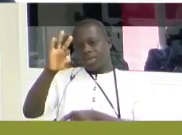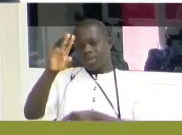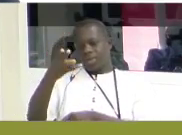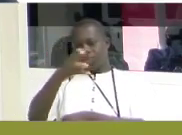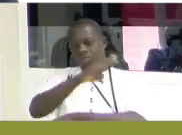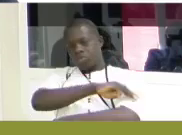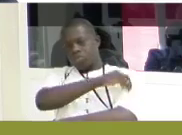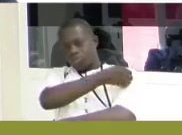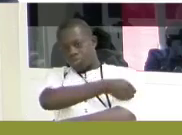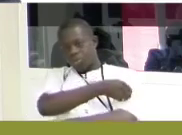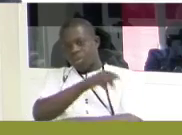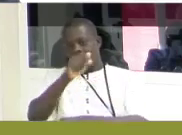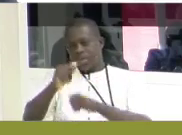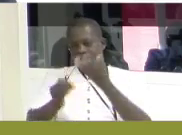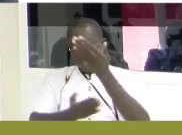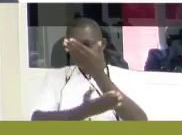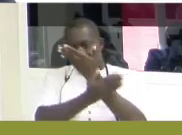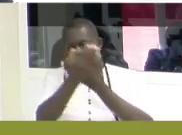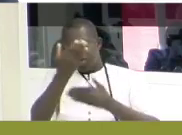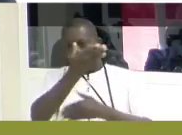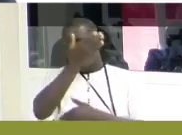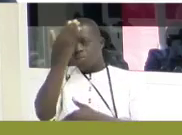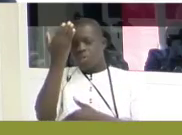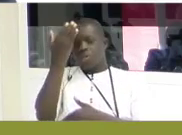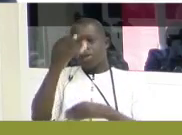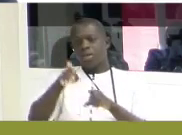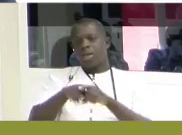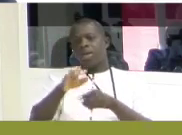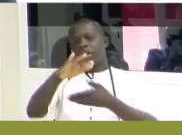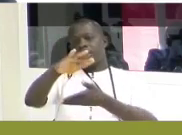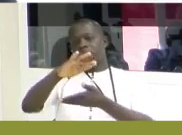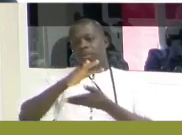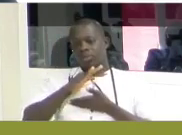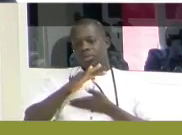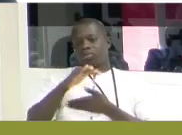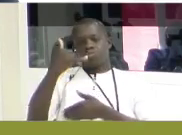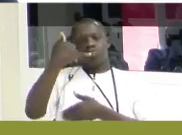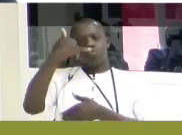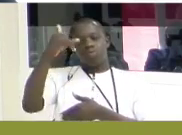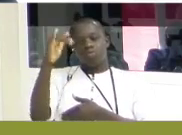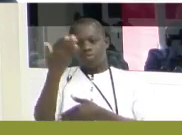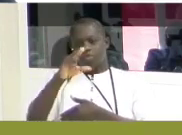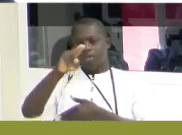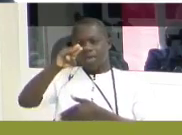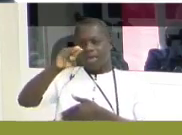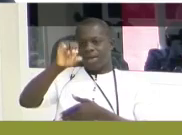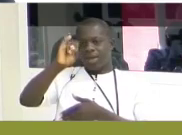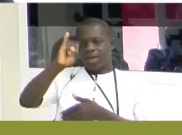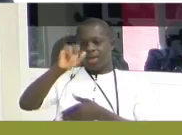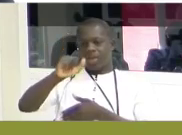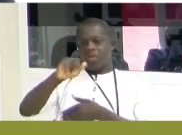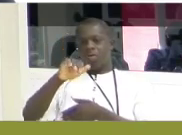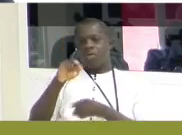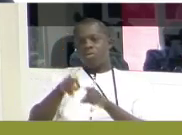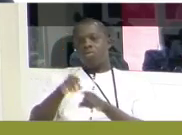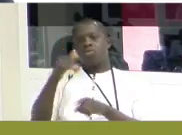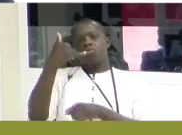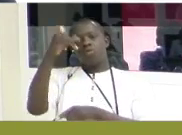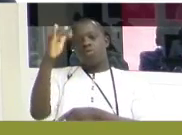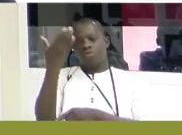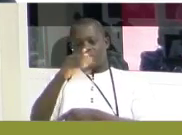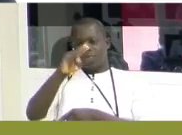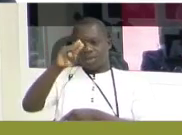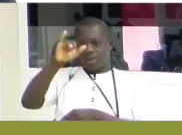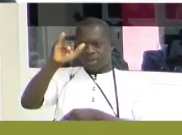So that early morning, I also received a call from the NIA. Someone called to say that he's calling from the NIA, that I should report to the NIA.